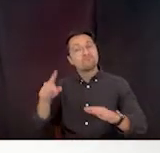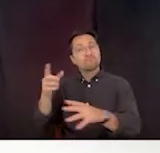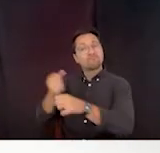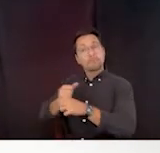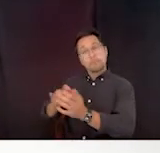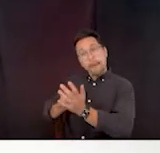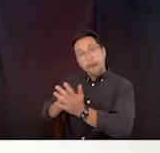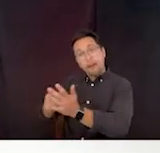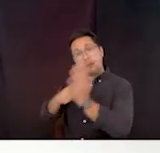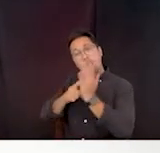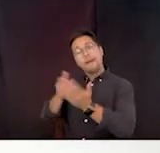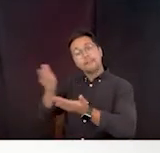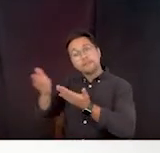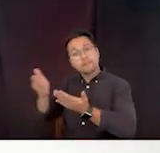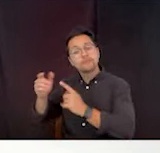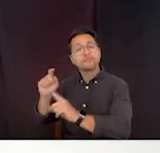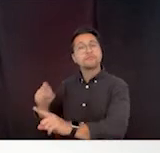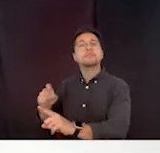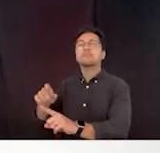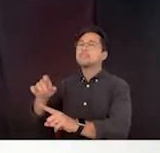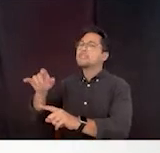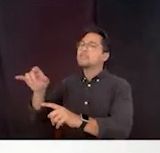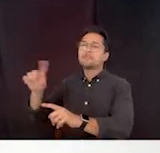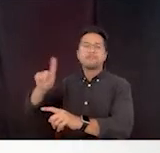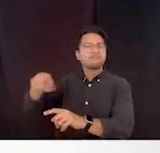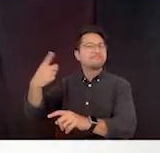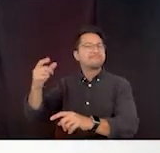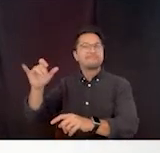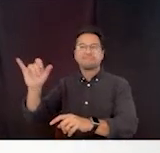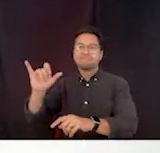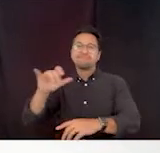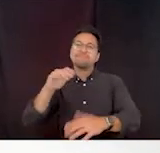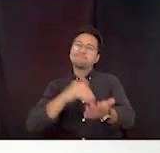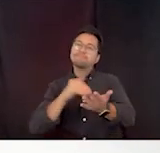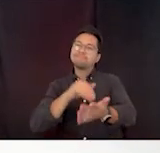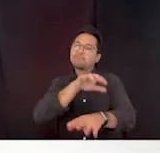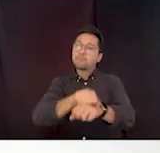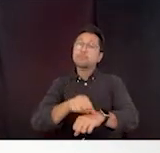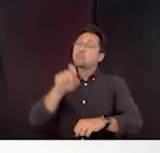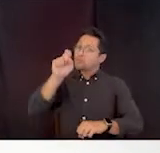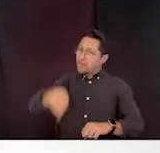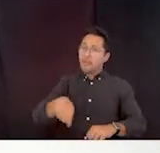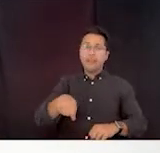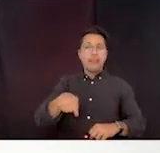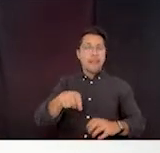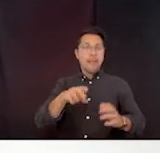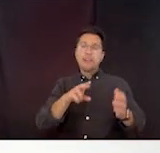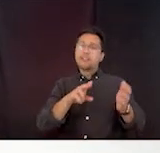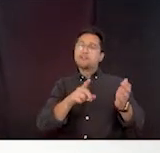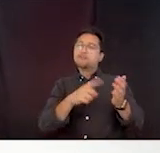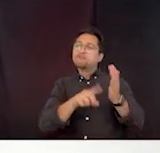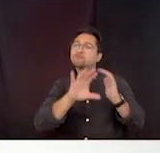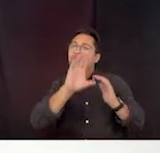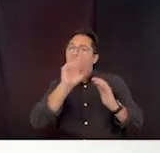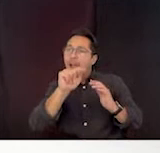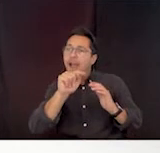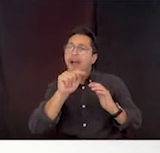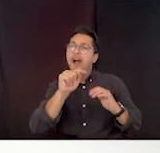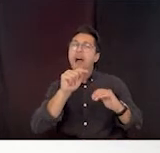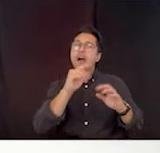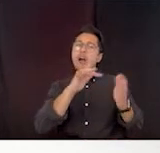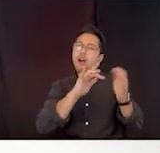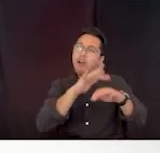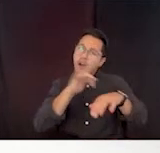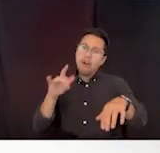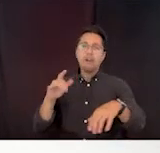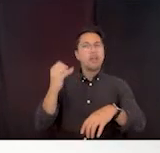medically necessary services, it's just like a doctor's appointment. So you can check your child out of school early or reduce their learning day if that's what's needed and